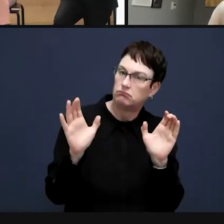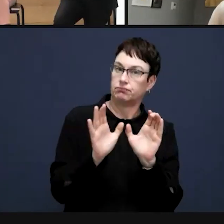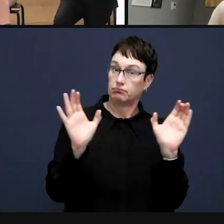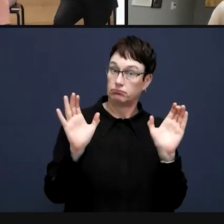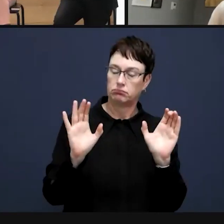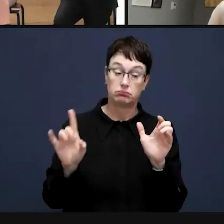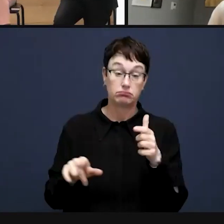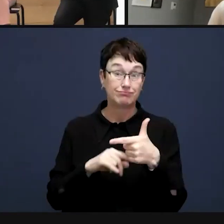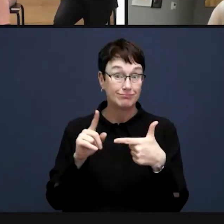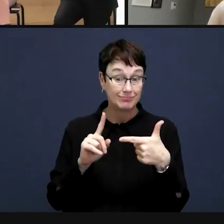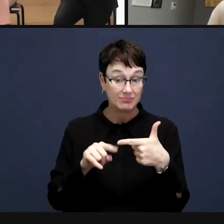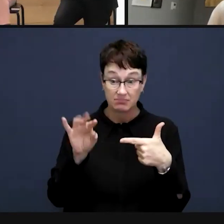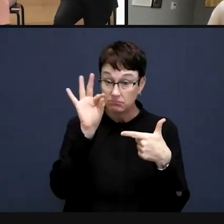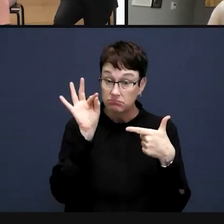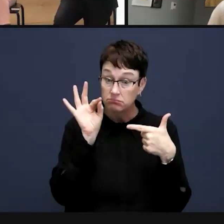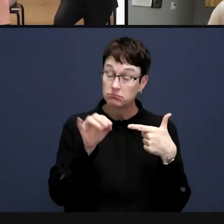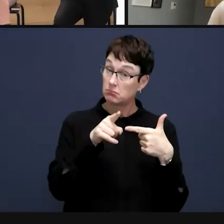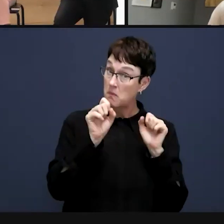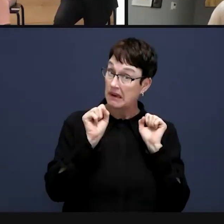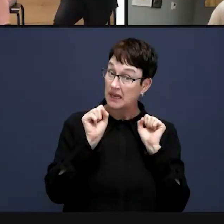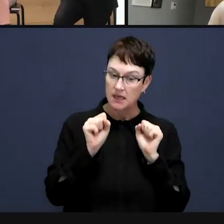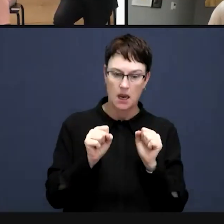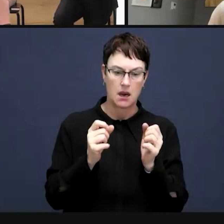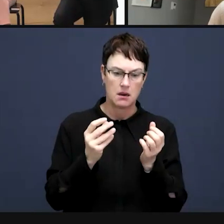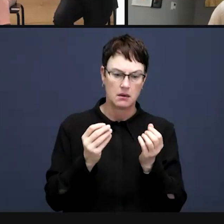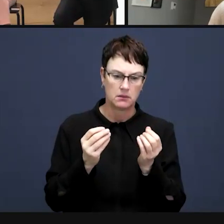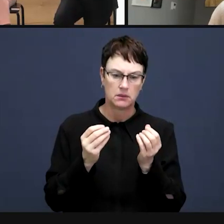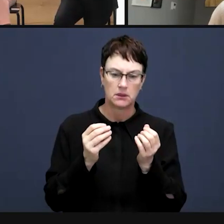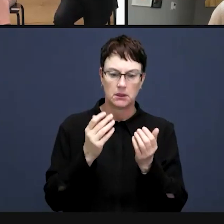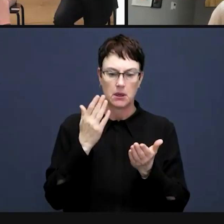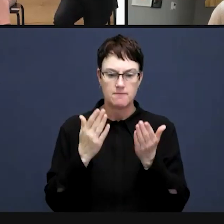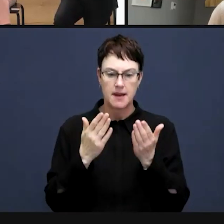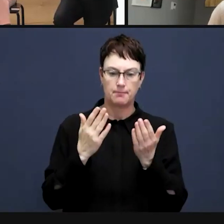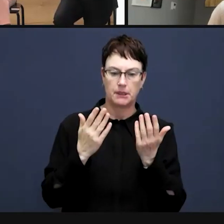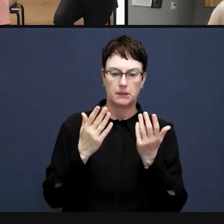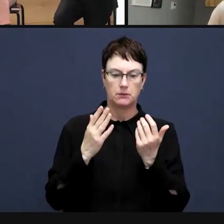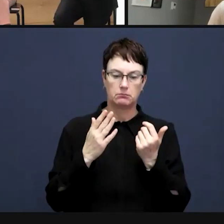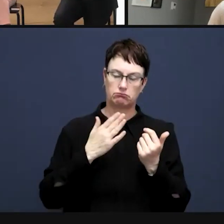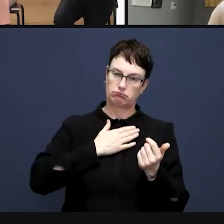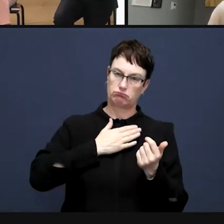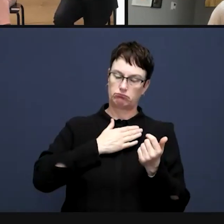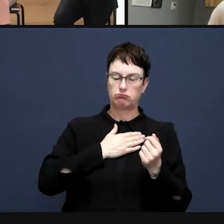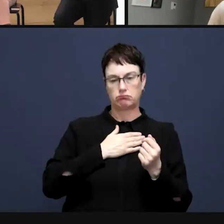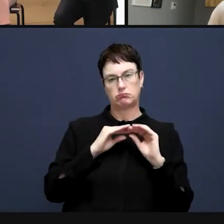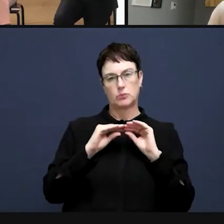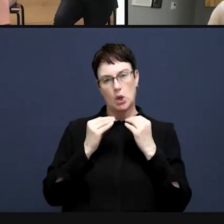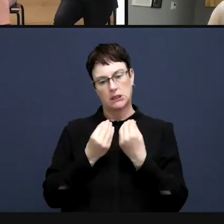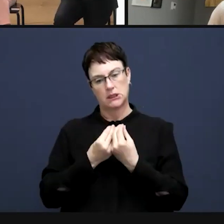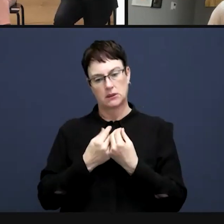path to help to know the right points to study, to